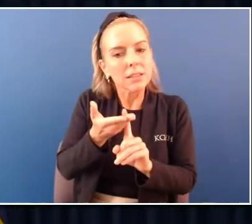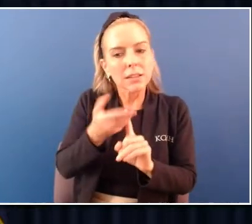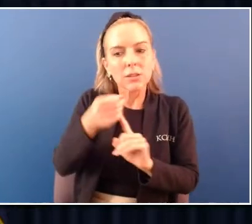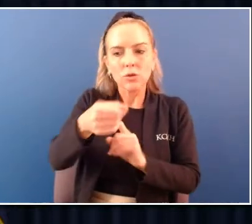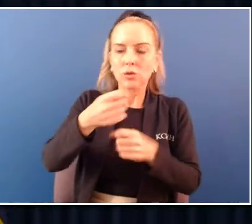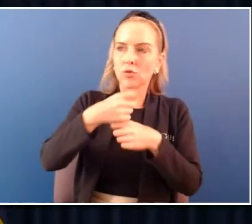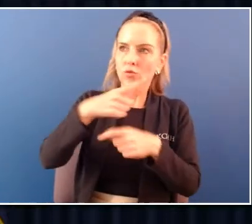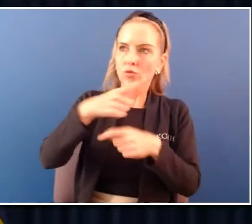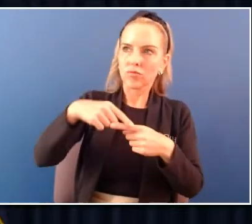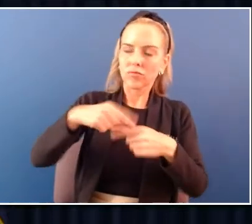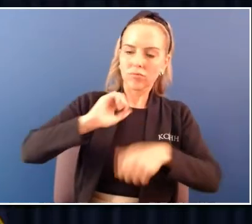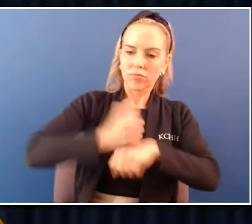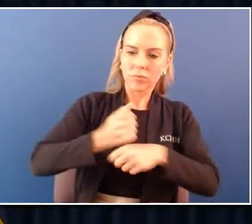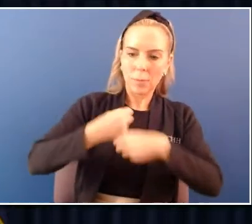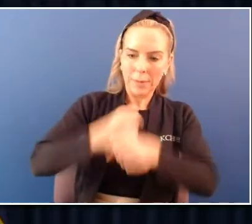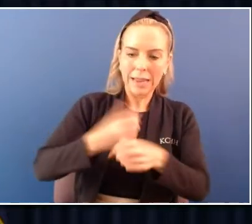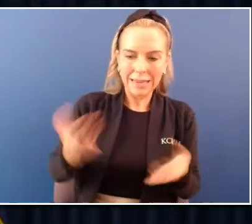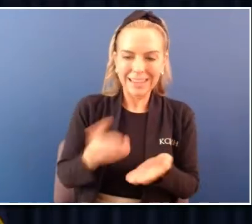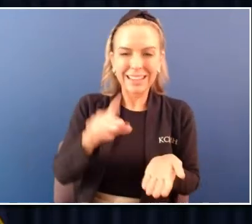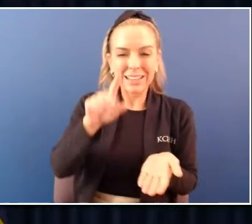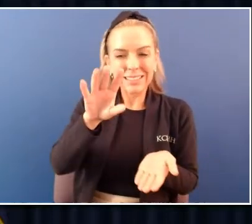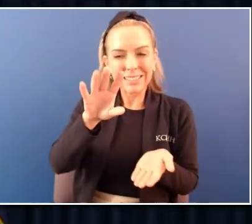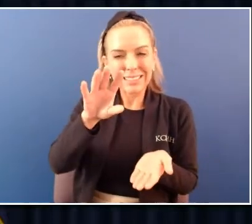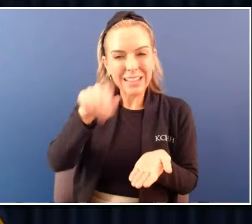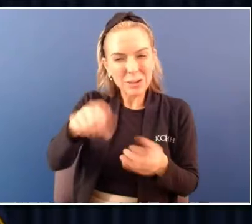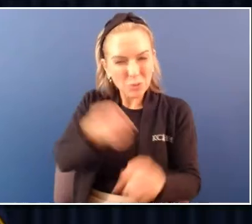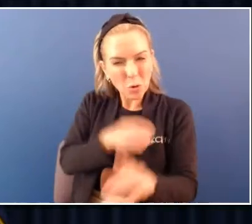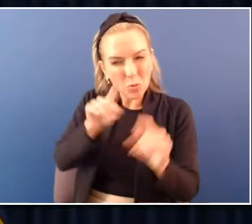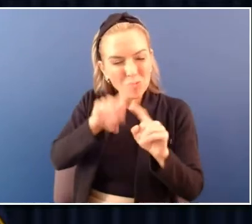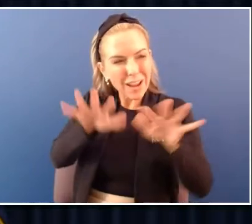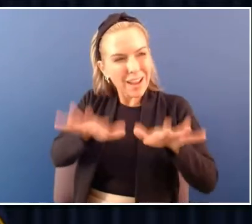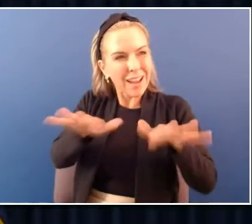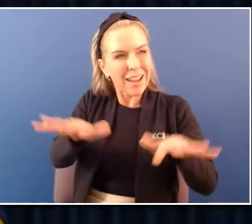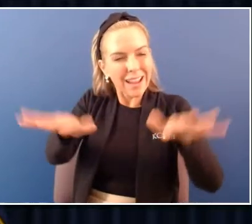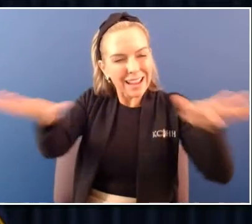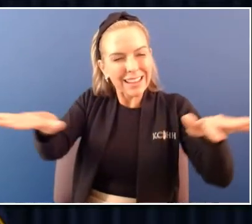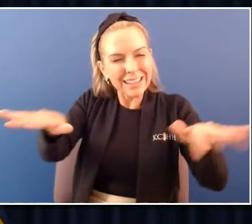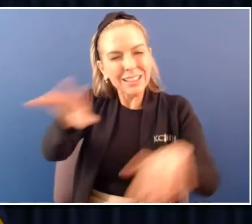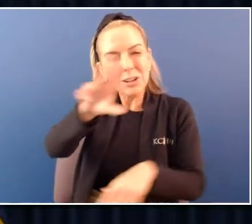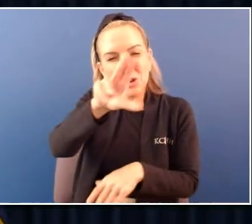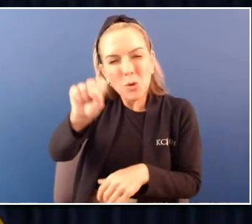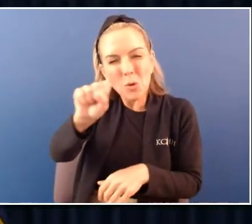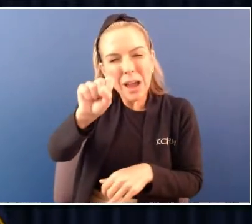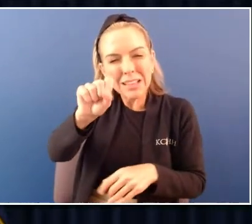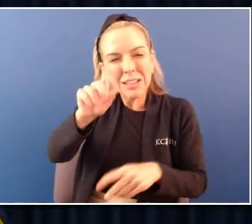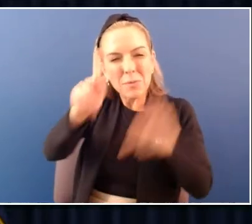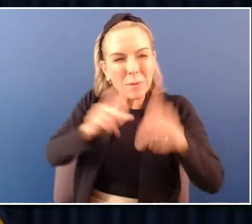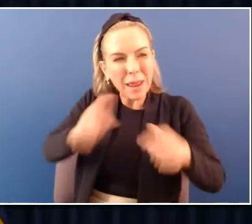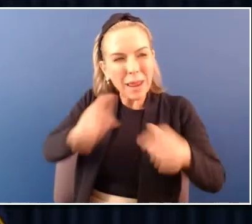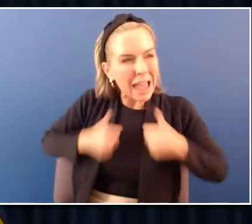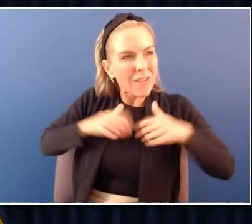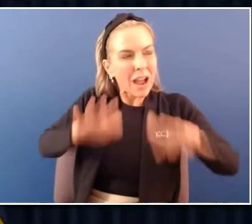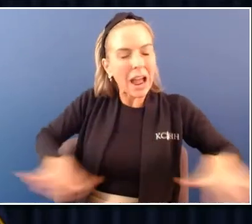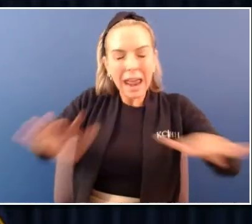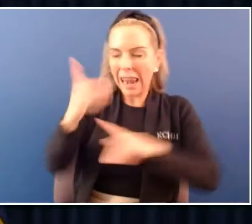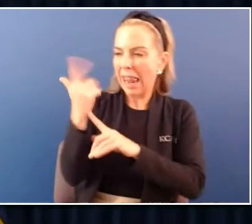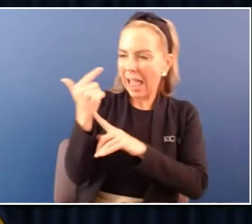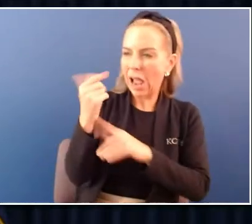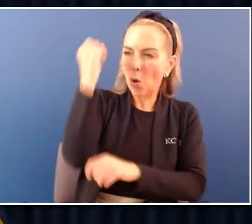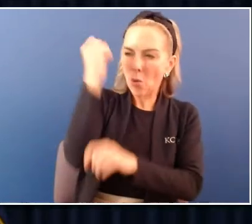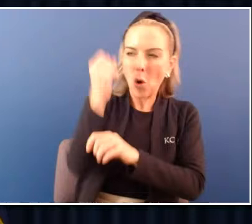reach 60% of the U.S.'s population in a one-day drive. But last year, we broke our record for